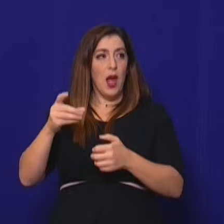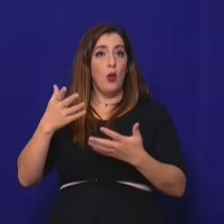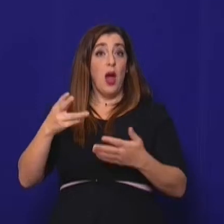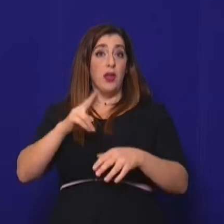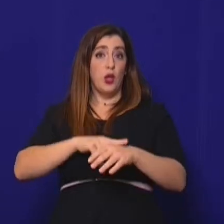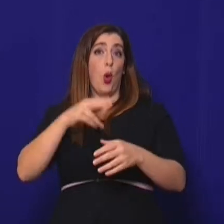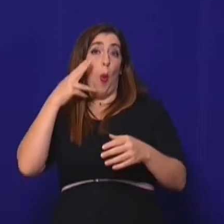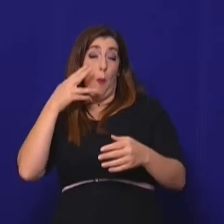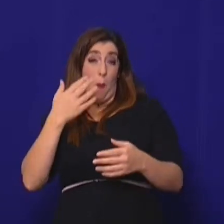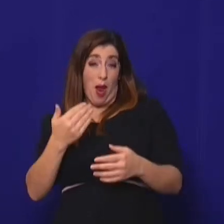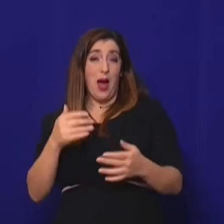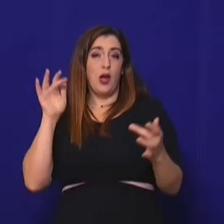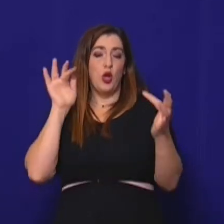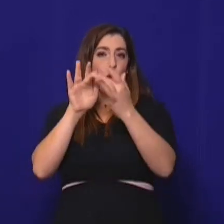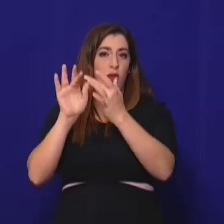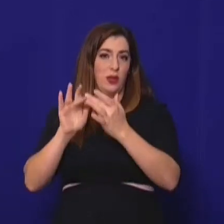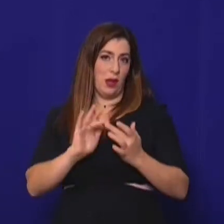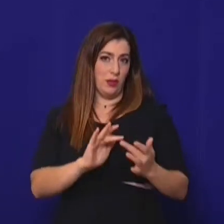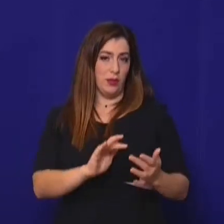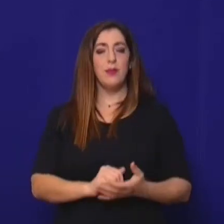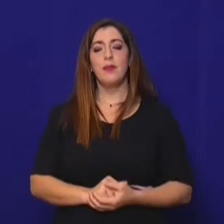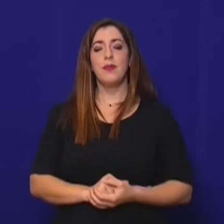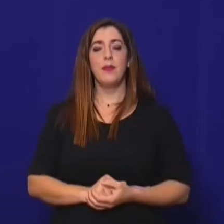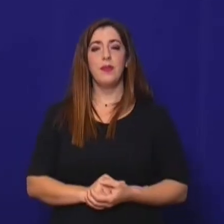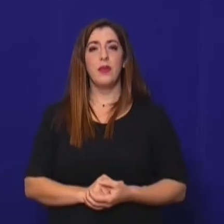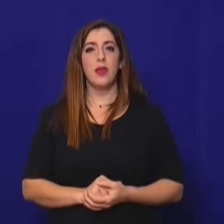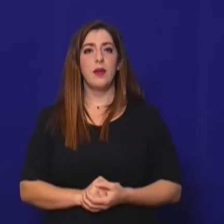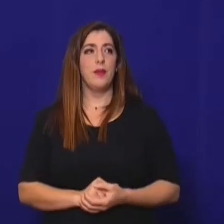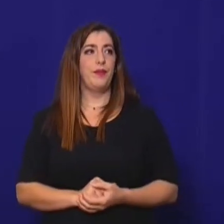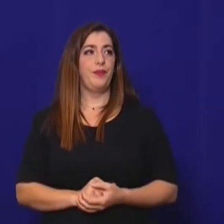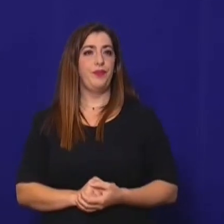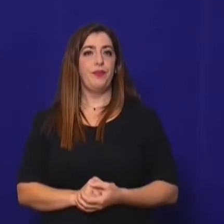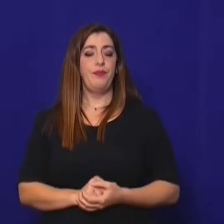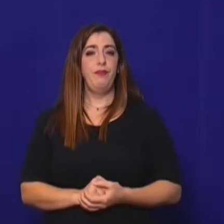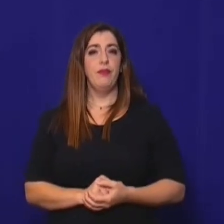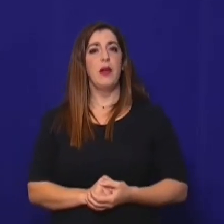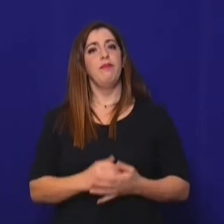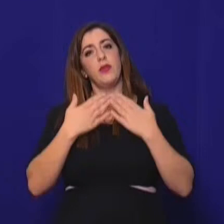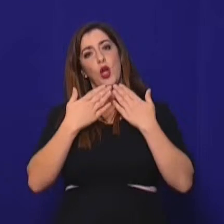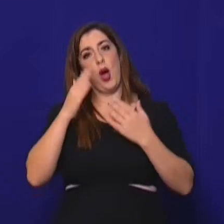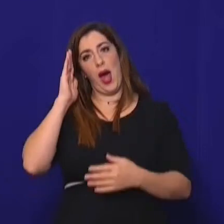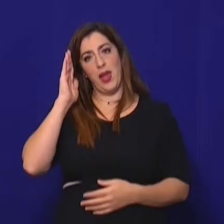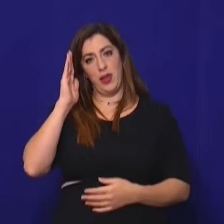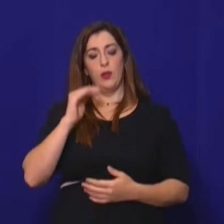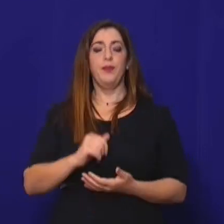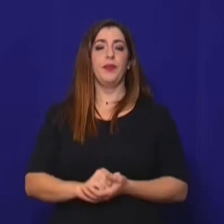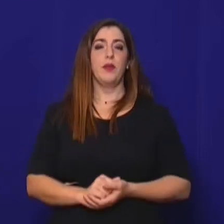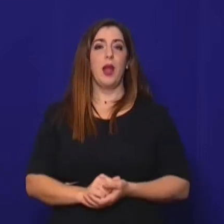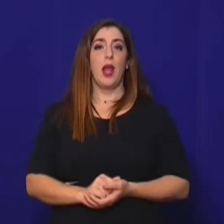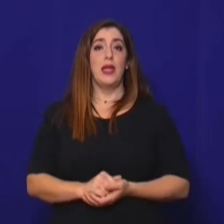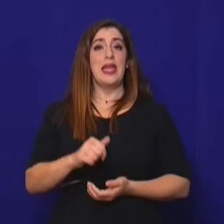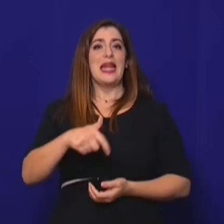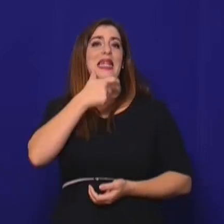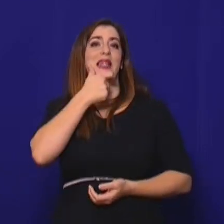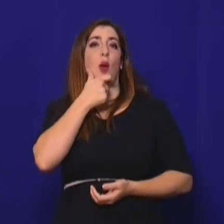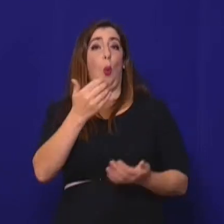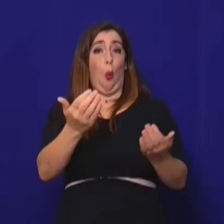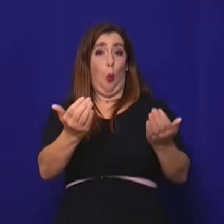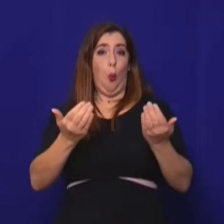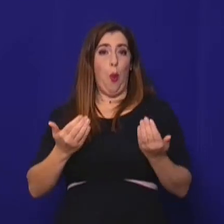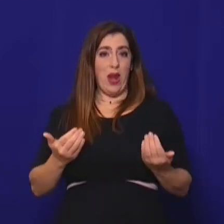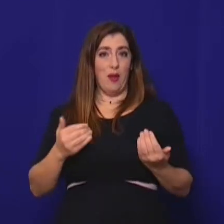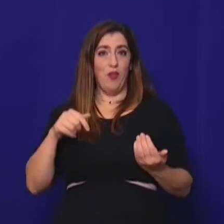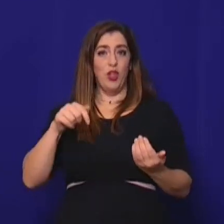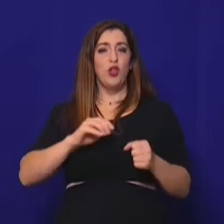Ringrazzjakom ta' l-attenzjoni. Welcome everyone to the COVID Medical Bulletin. We